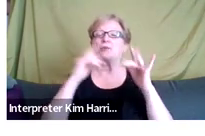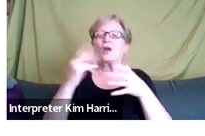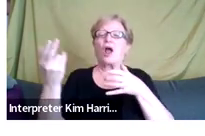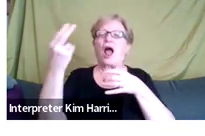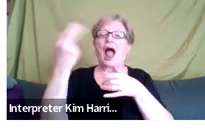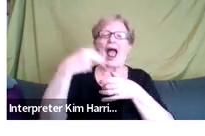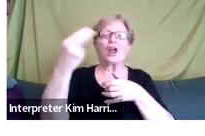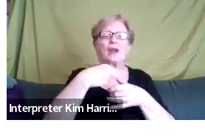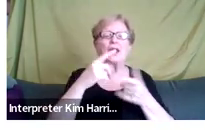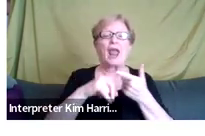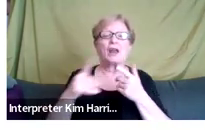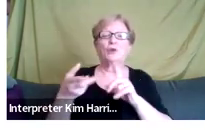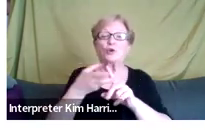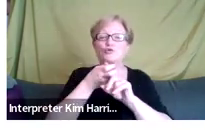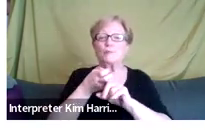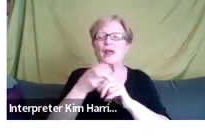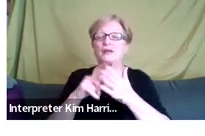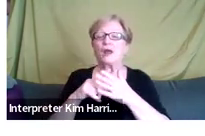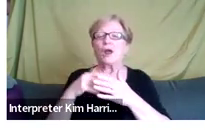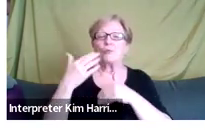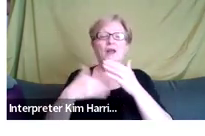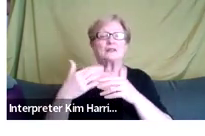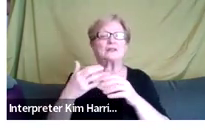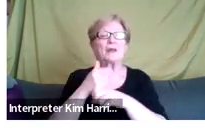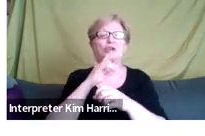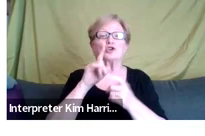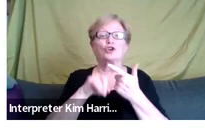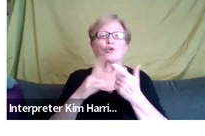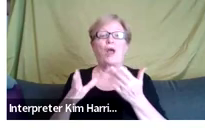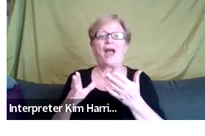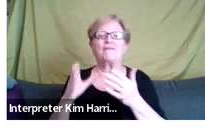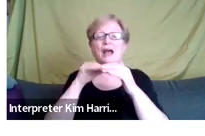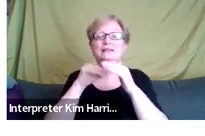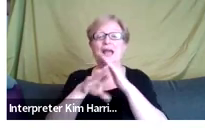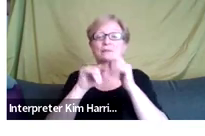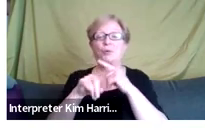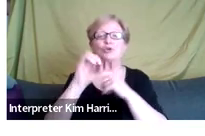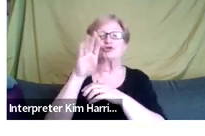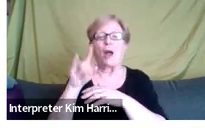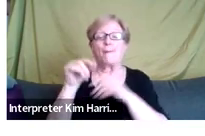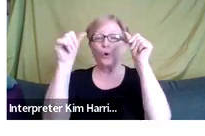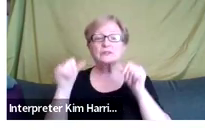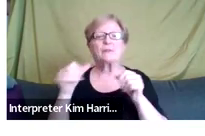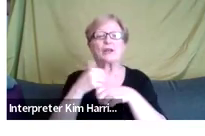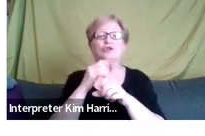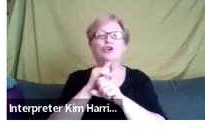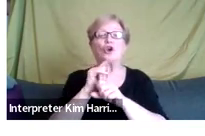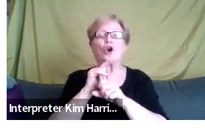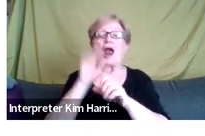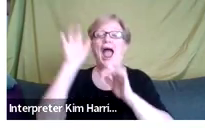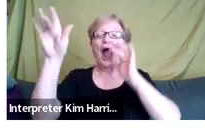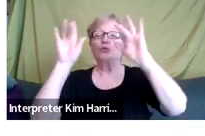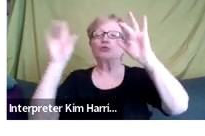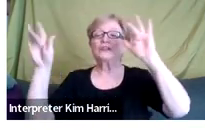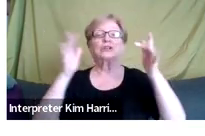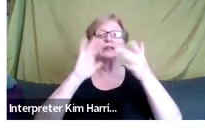So make sure that you have accessible job postings. Make sure that your outreach and networking with partners